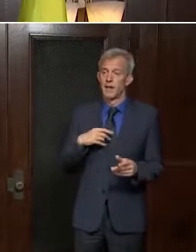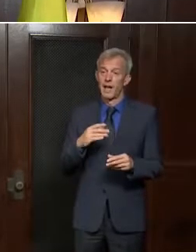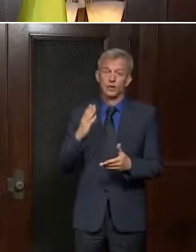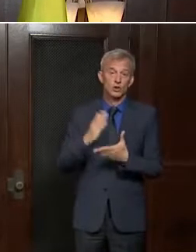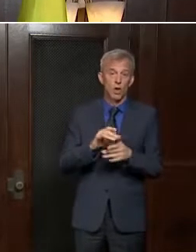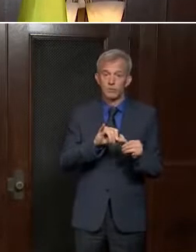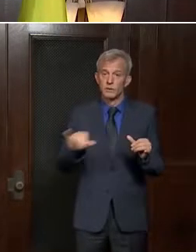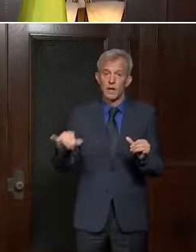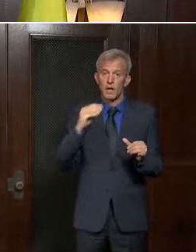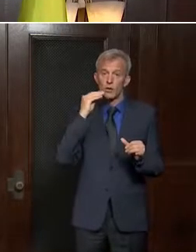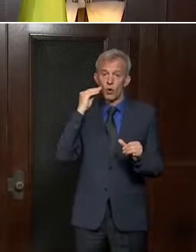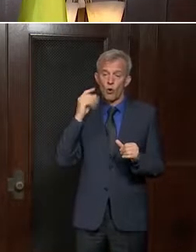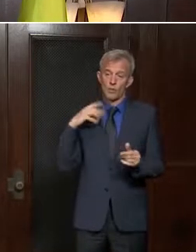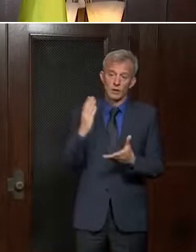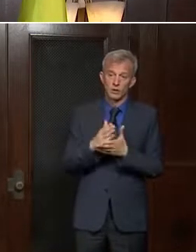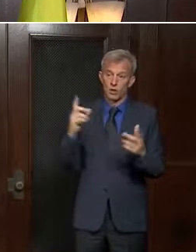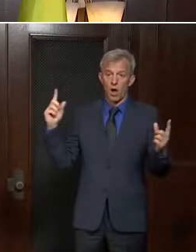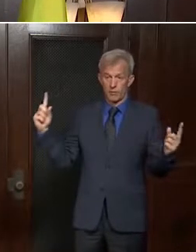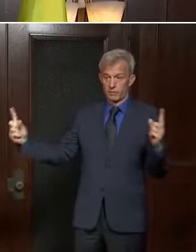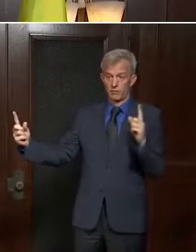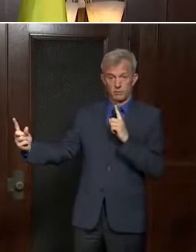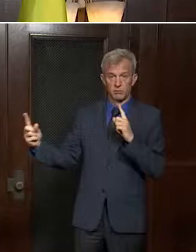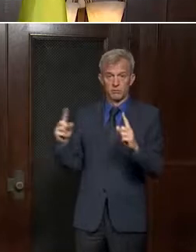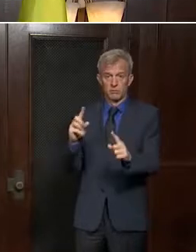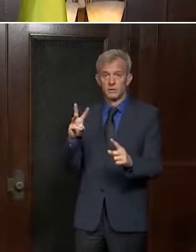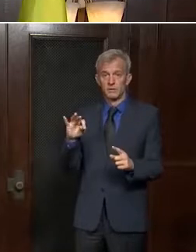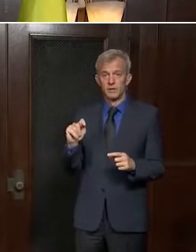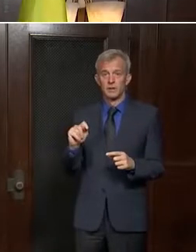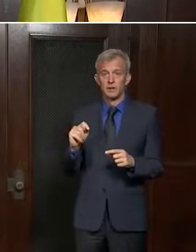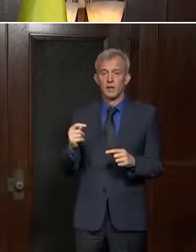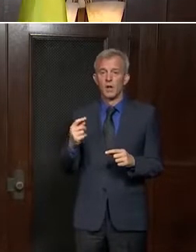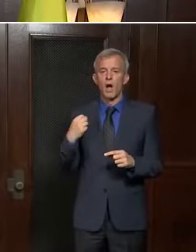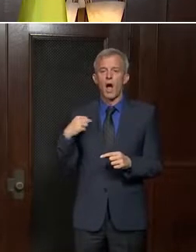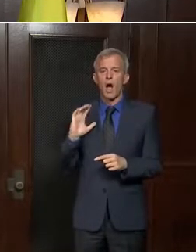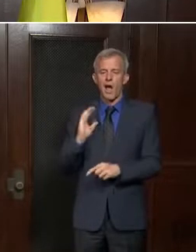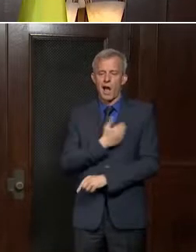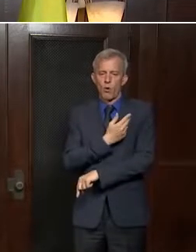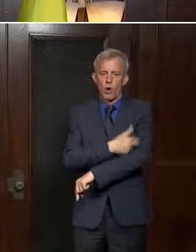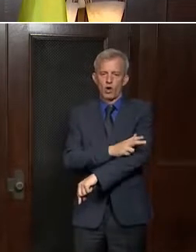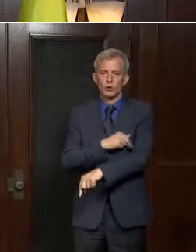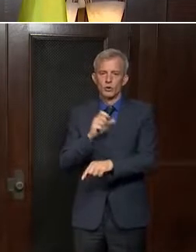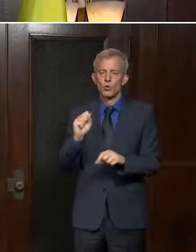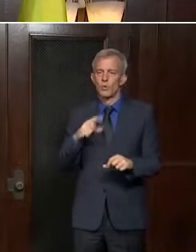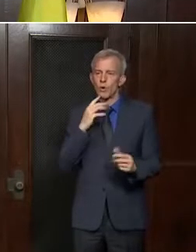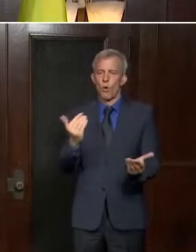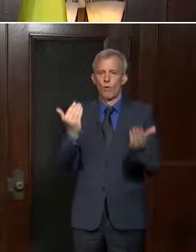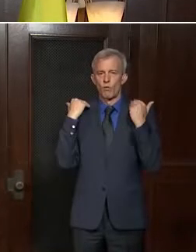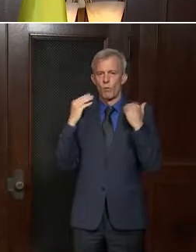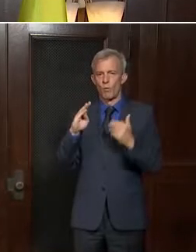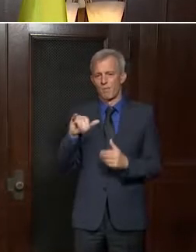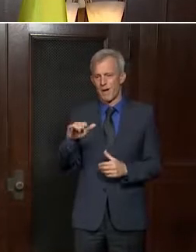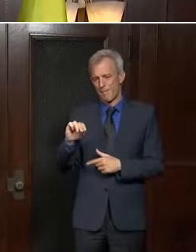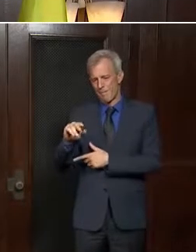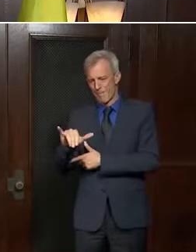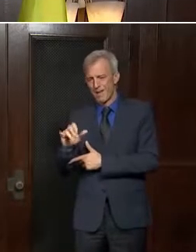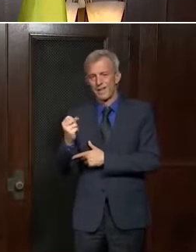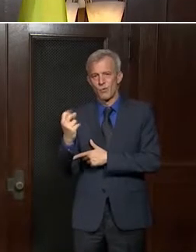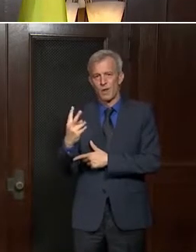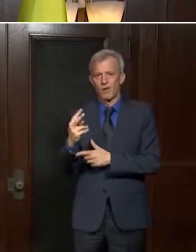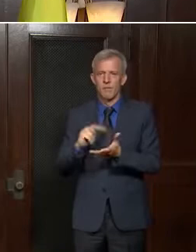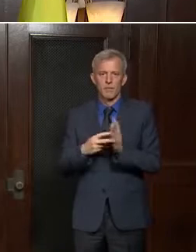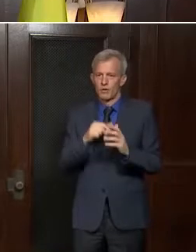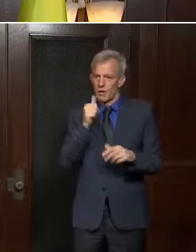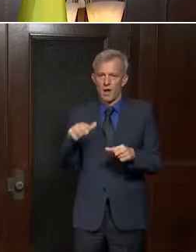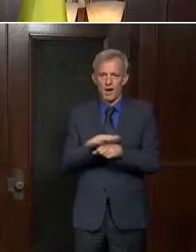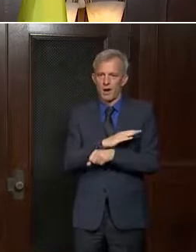distancing, models show that our hospitals could be overloaded by May 12th, meaning that there's not enough beds for the number of patients that we would